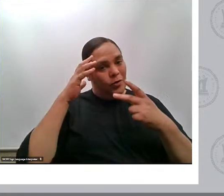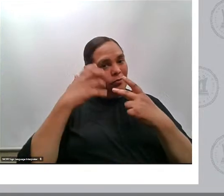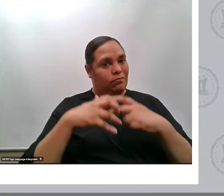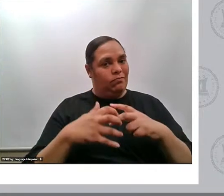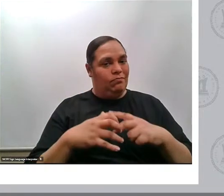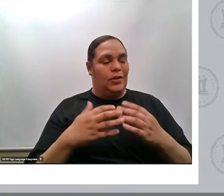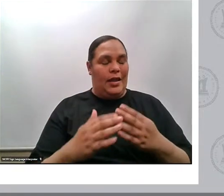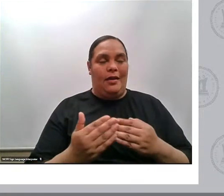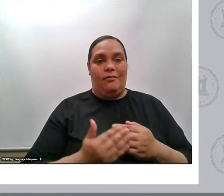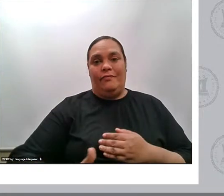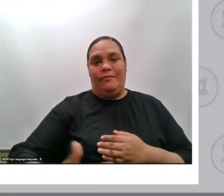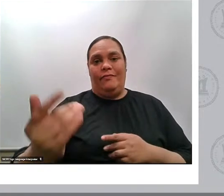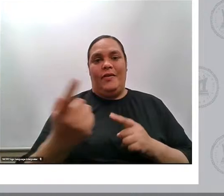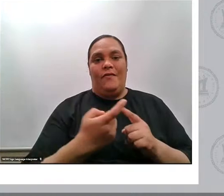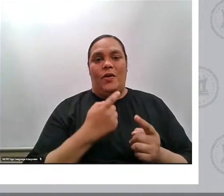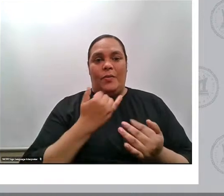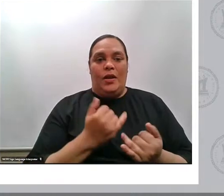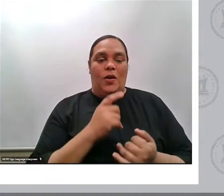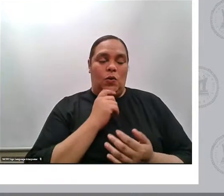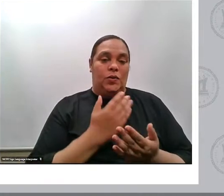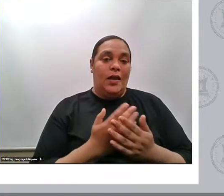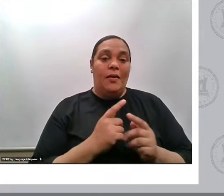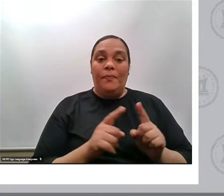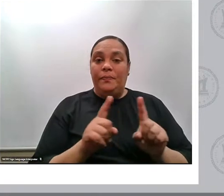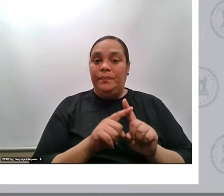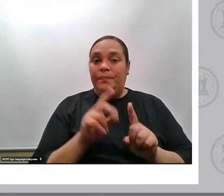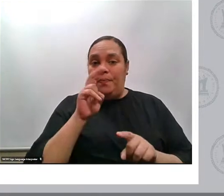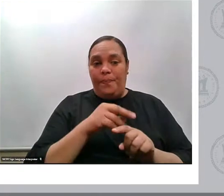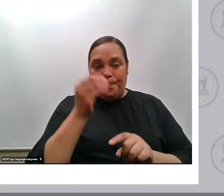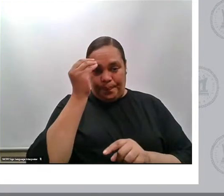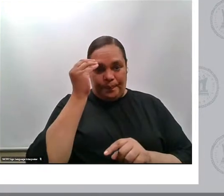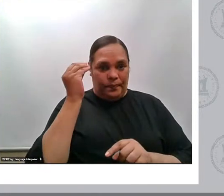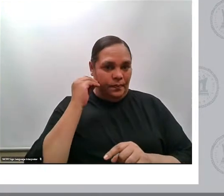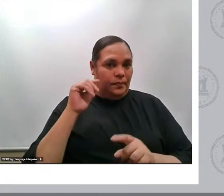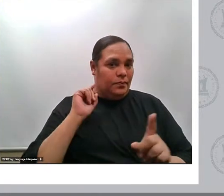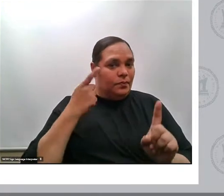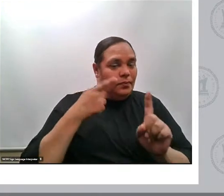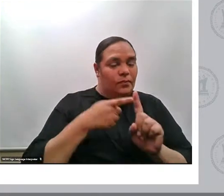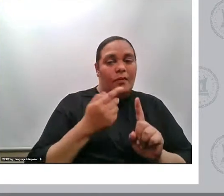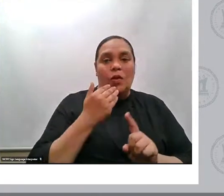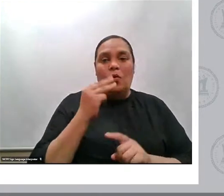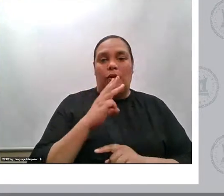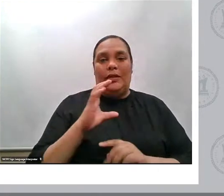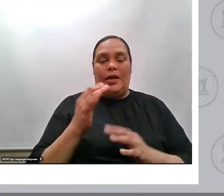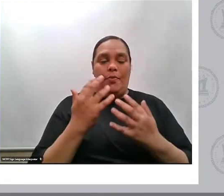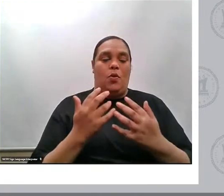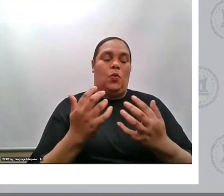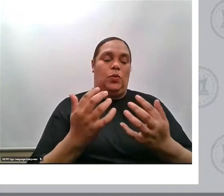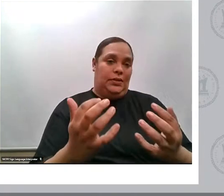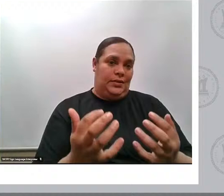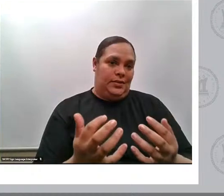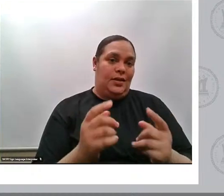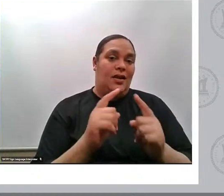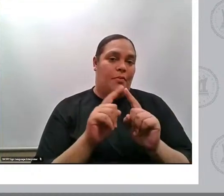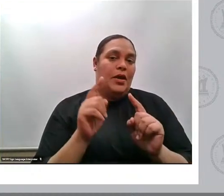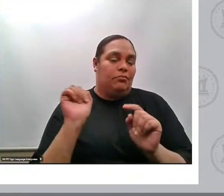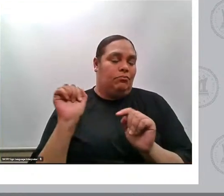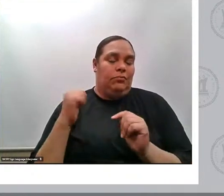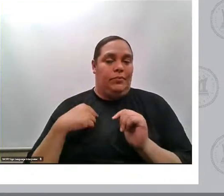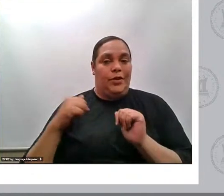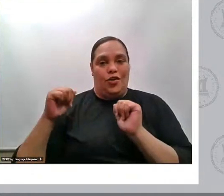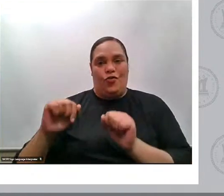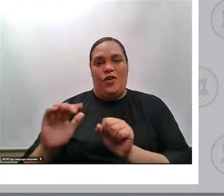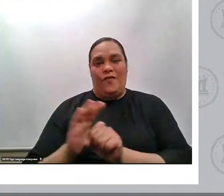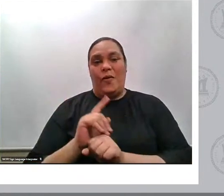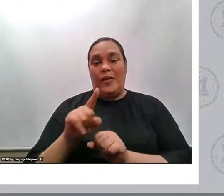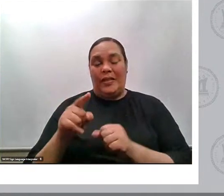forward. But one also has to note that we are targeting a Western Cape audience, but I agree. I think that's